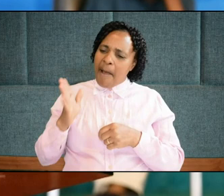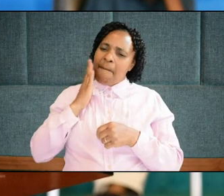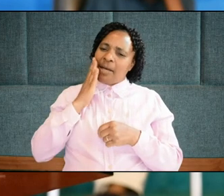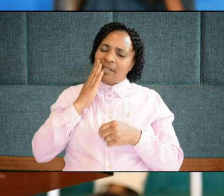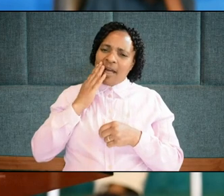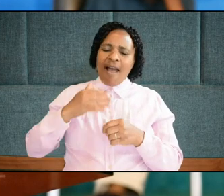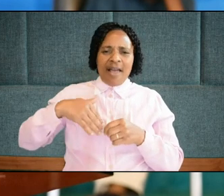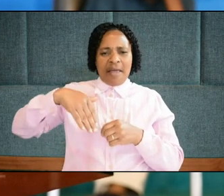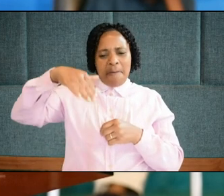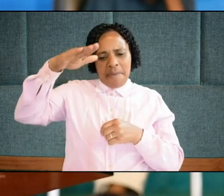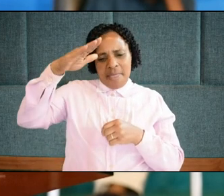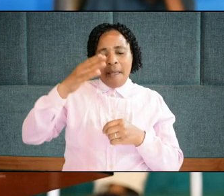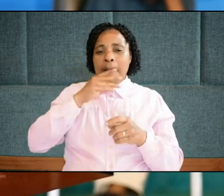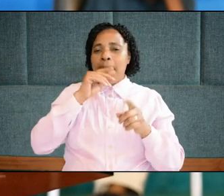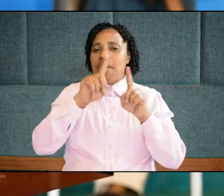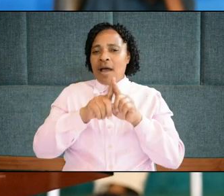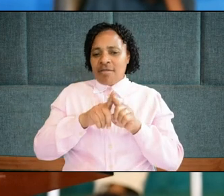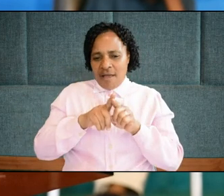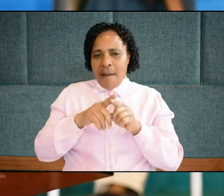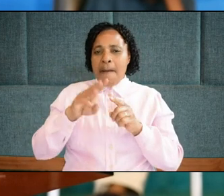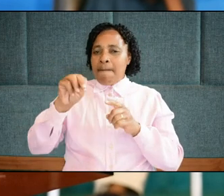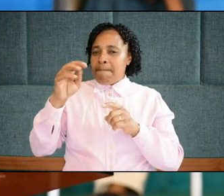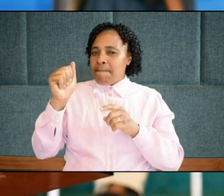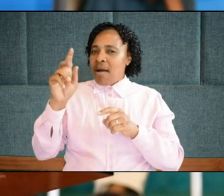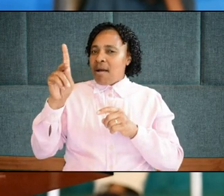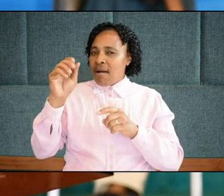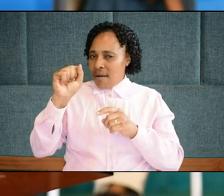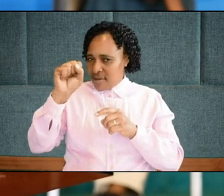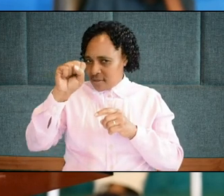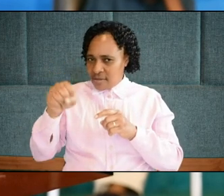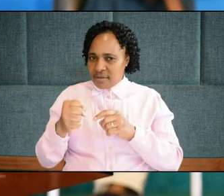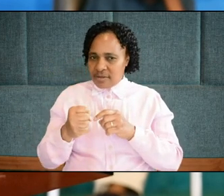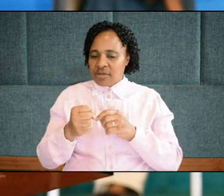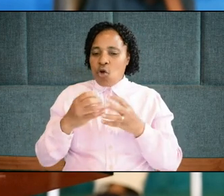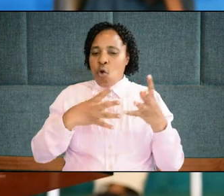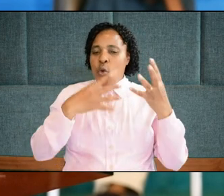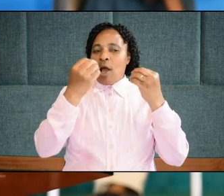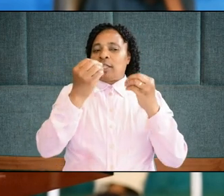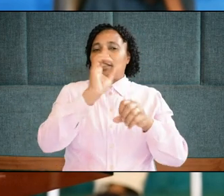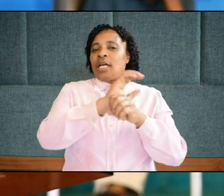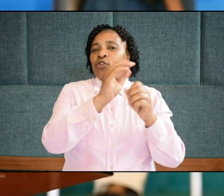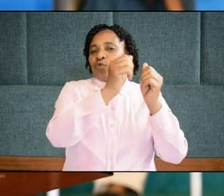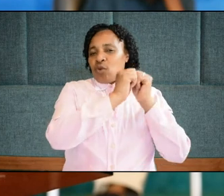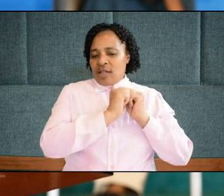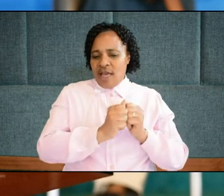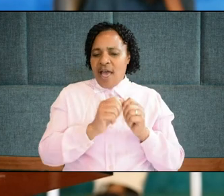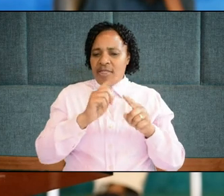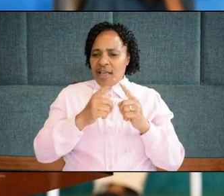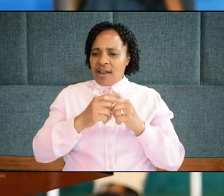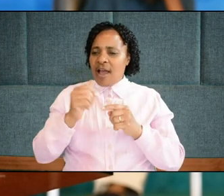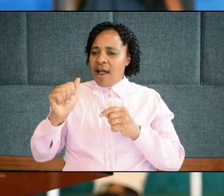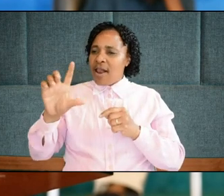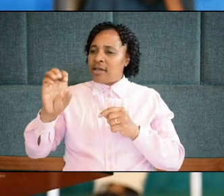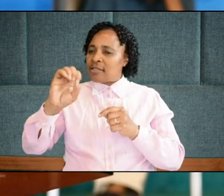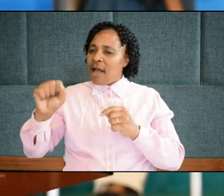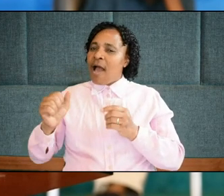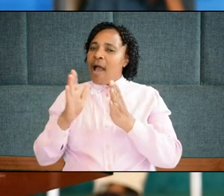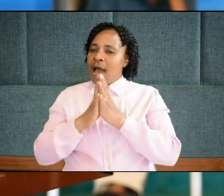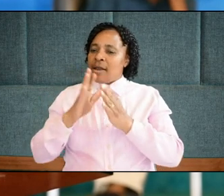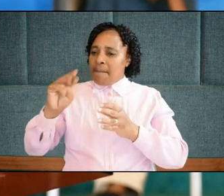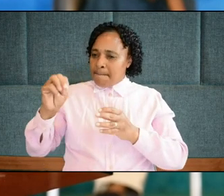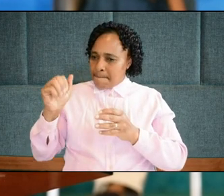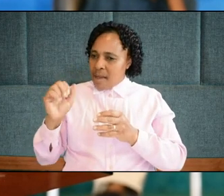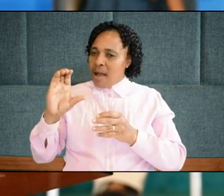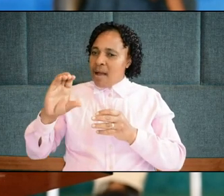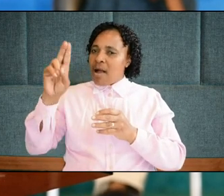brother, Marcus, they all went to church together. Alexa and Marcus enjoyed Sabbath school and